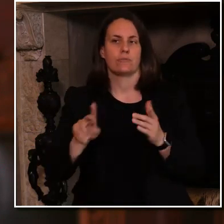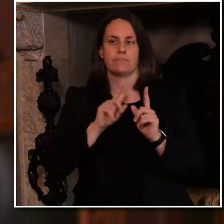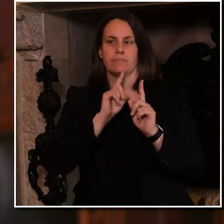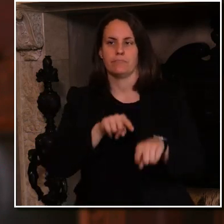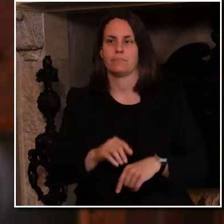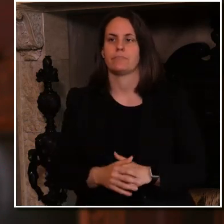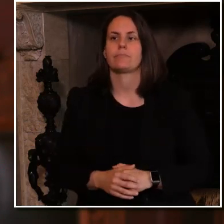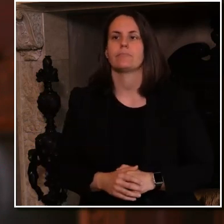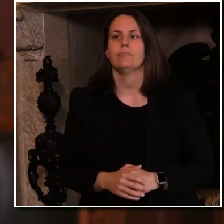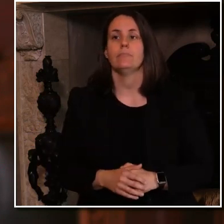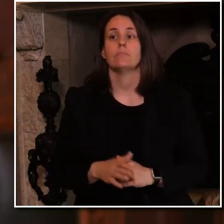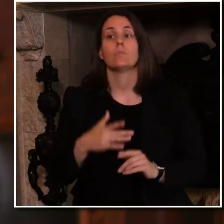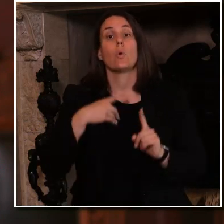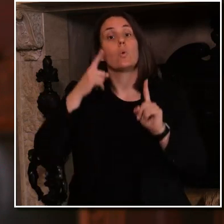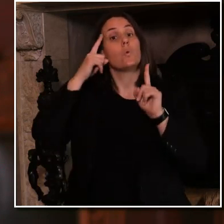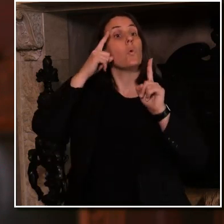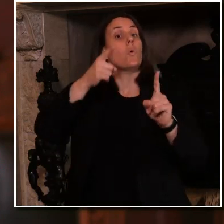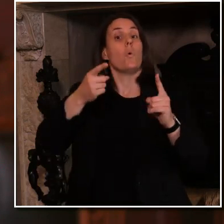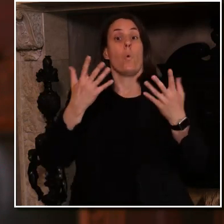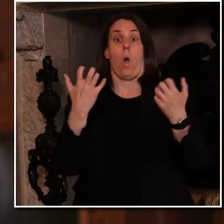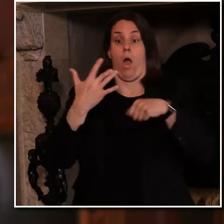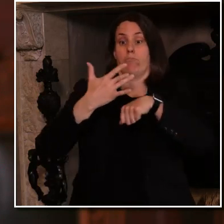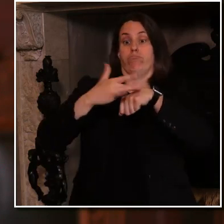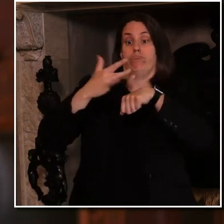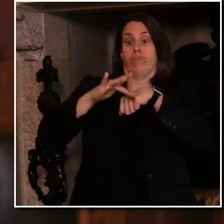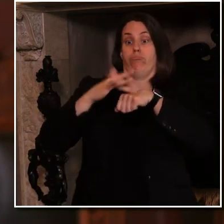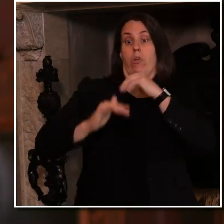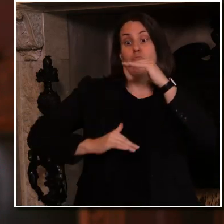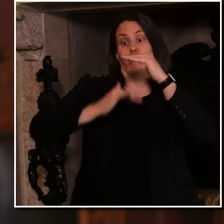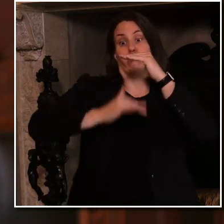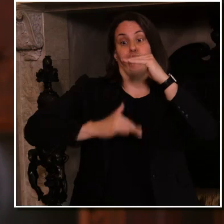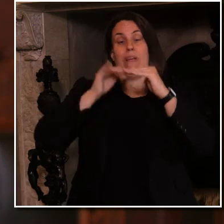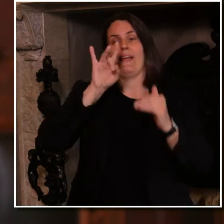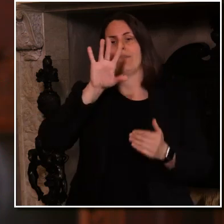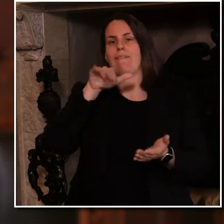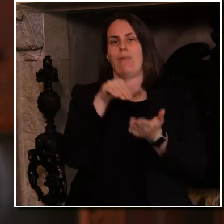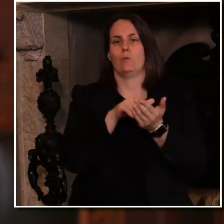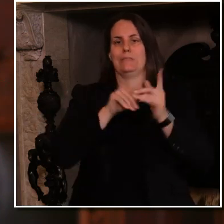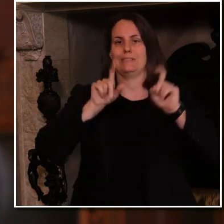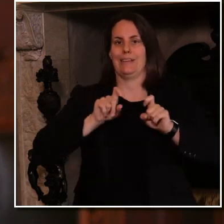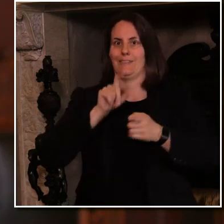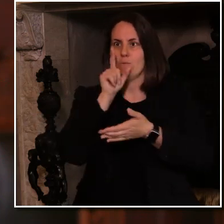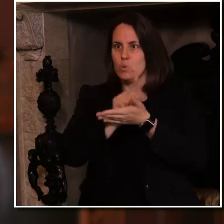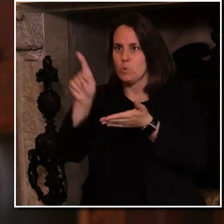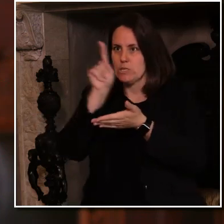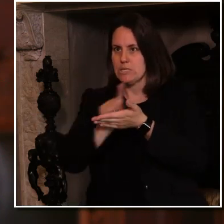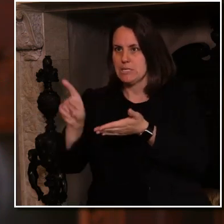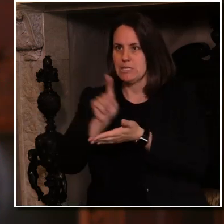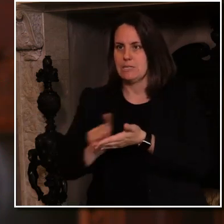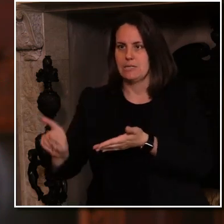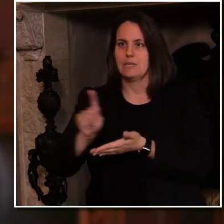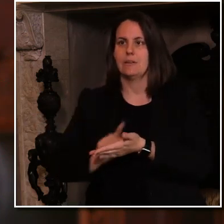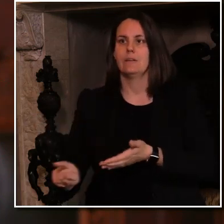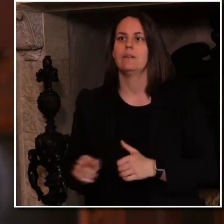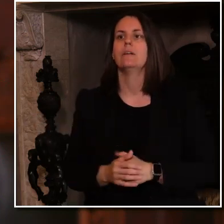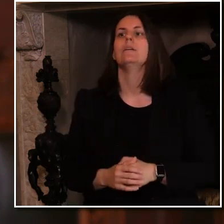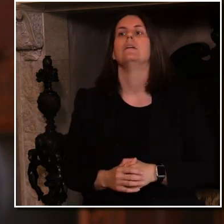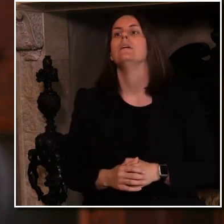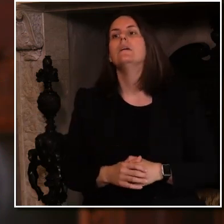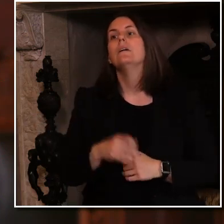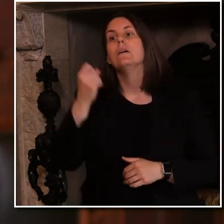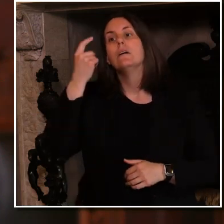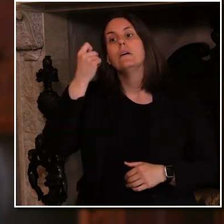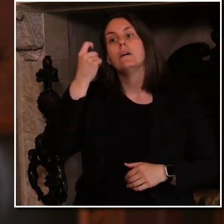that Wisconsin would be able to achieve that goal. And those included a couple of contracts, one with